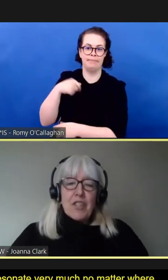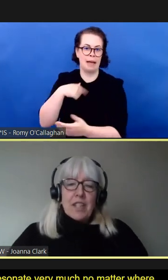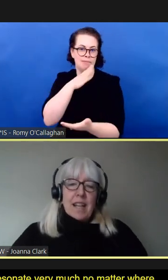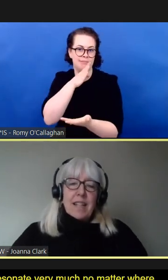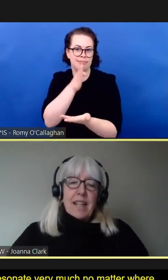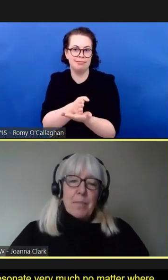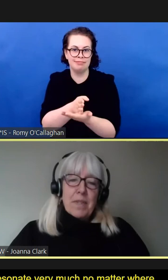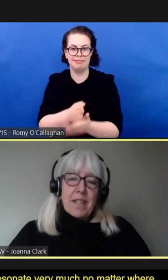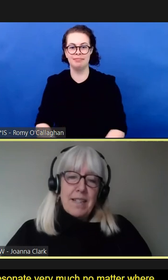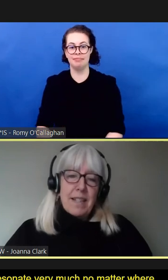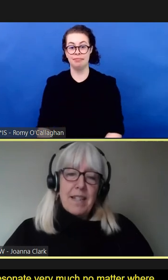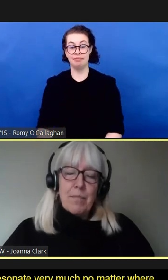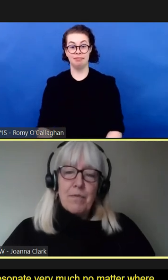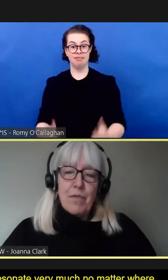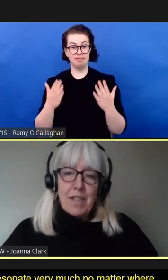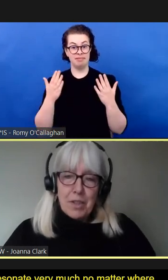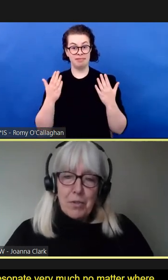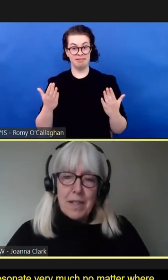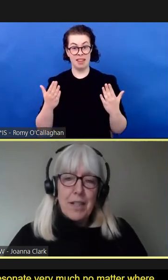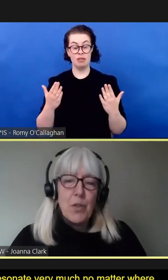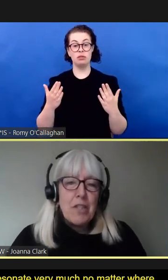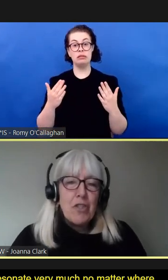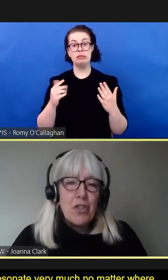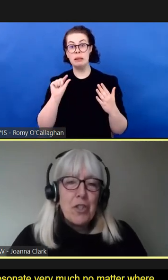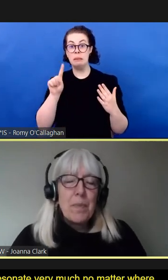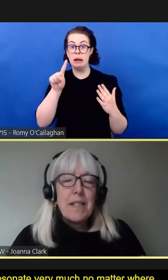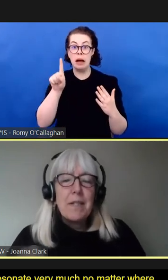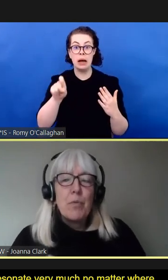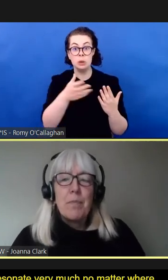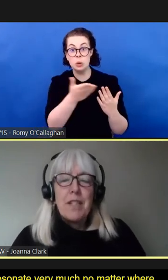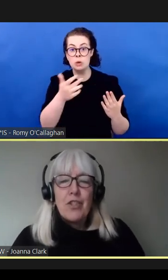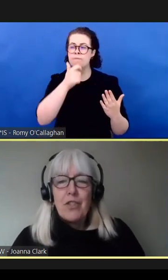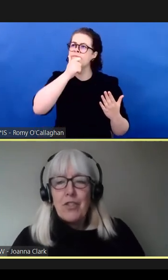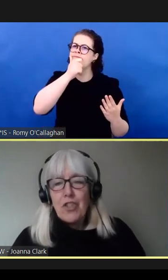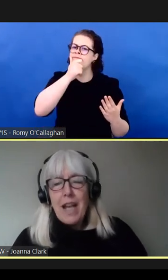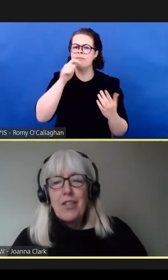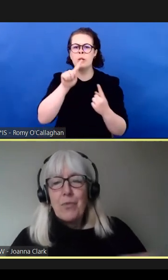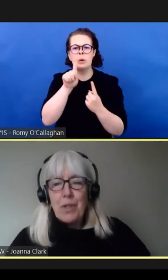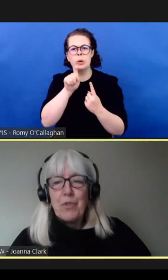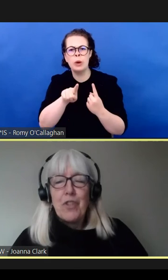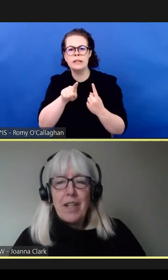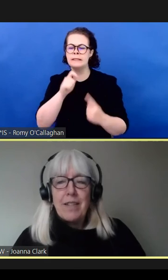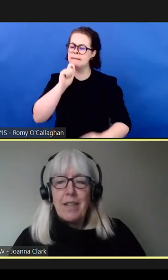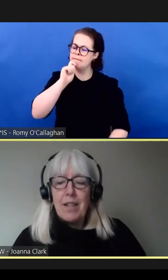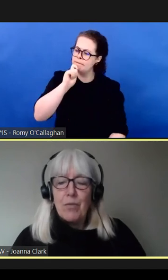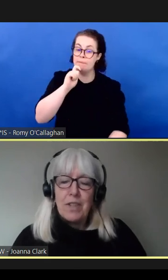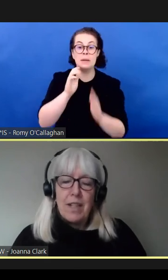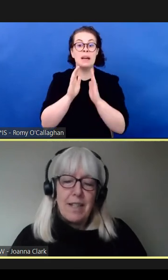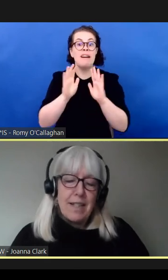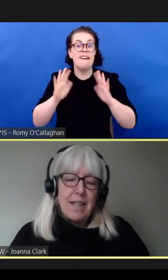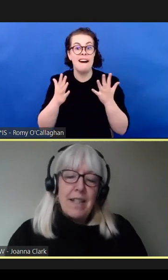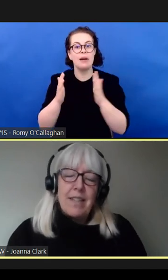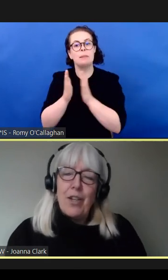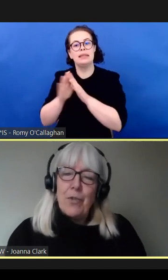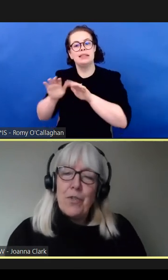Can I just ask anybody, as I said before, anyone who has any questions, please put them into chat, and we will try and